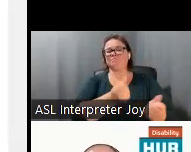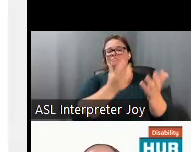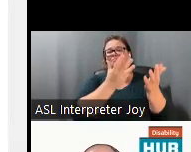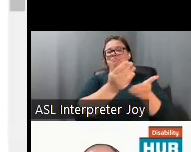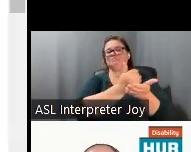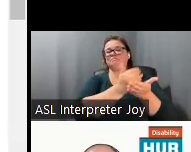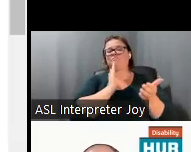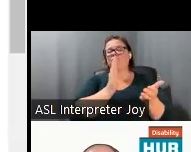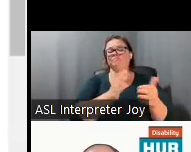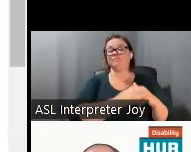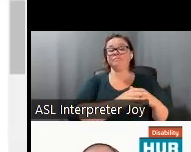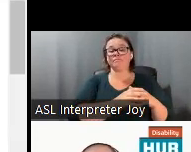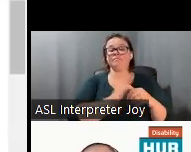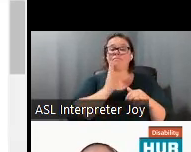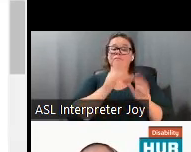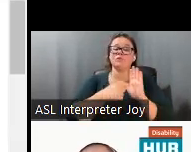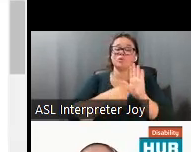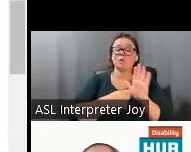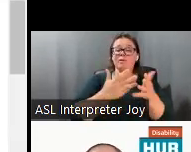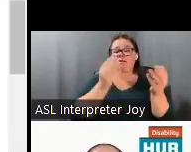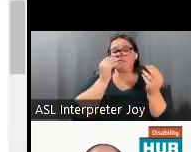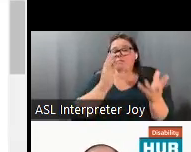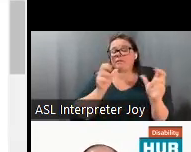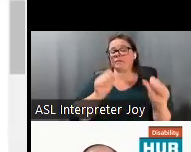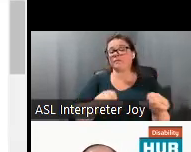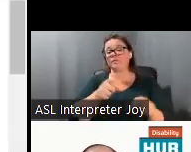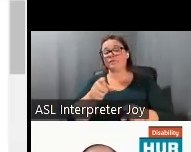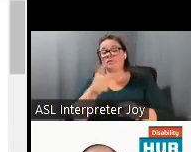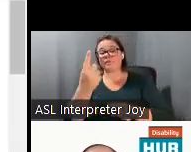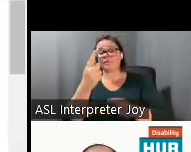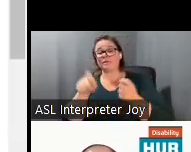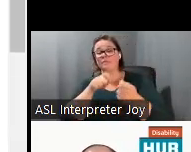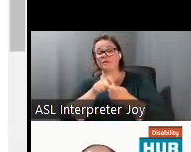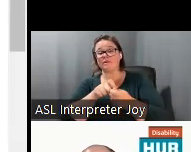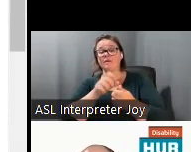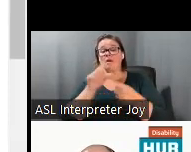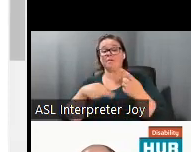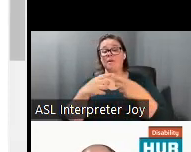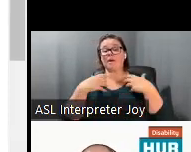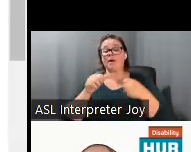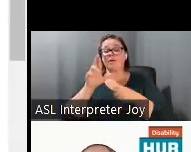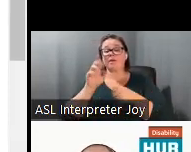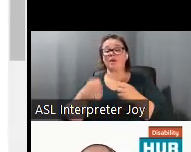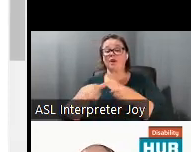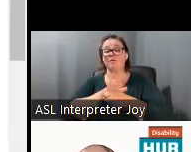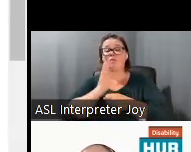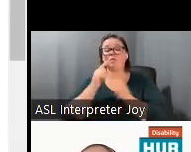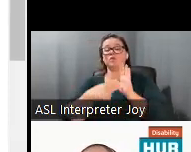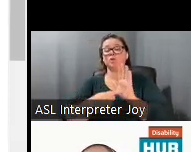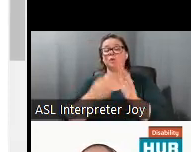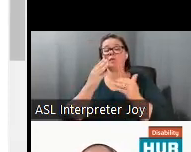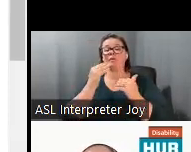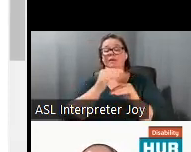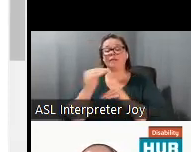it can show you a lot of information. So this one specifically is about healthcare coverage, and it'll show you the limits for